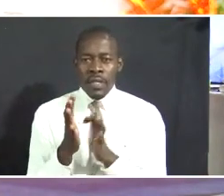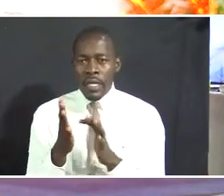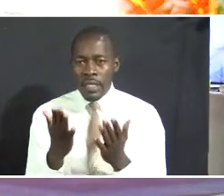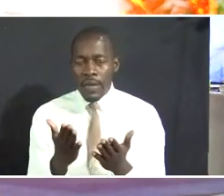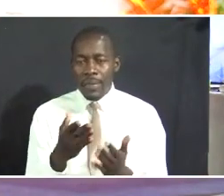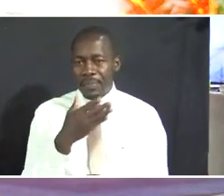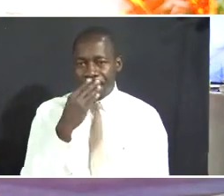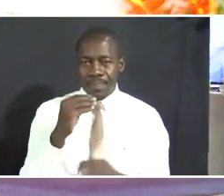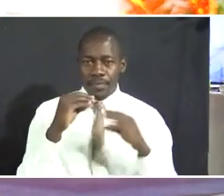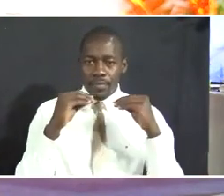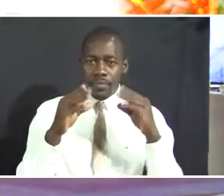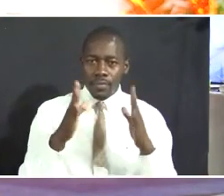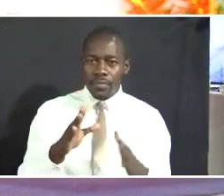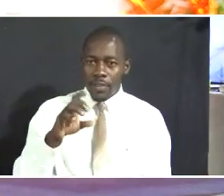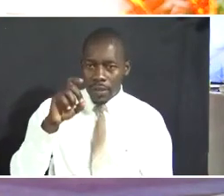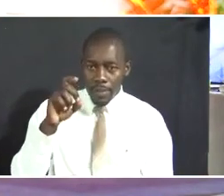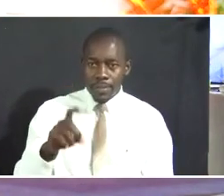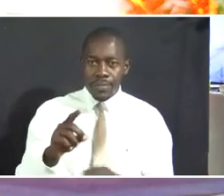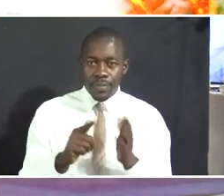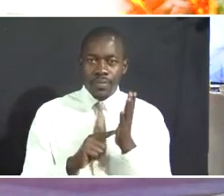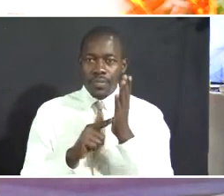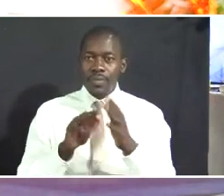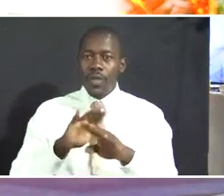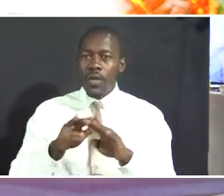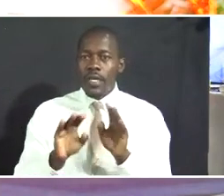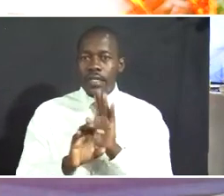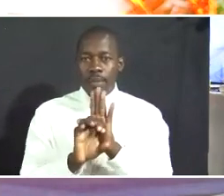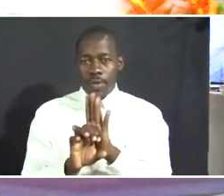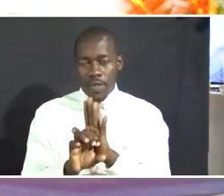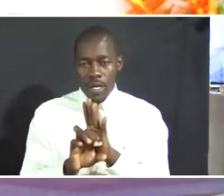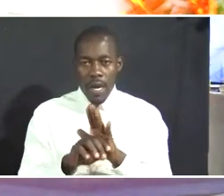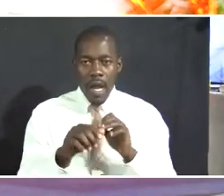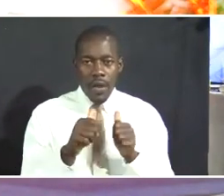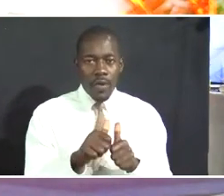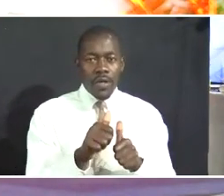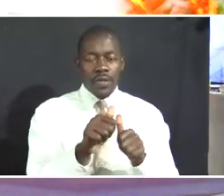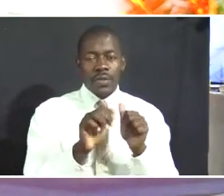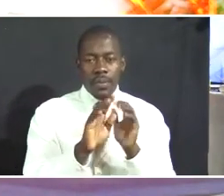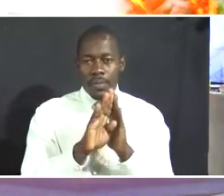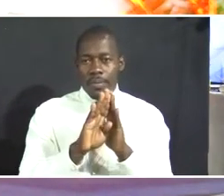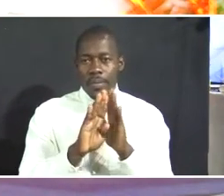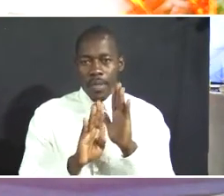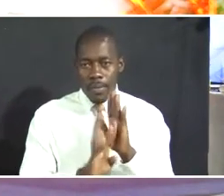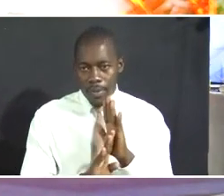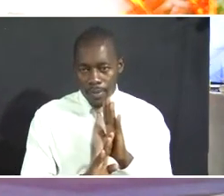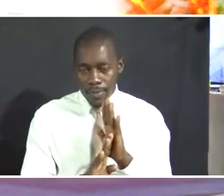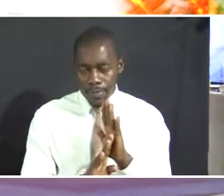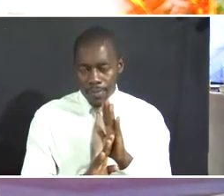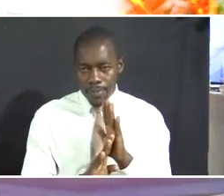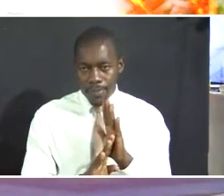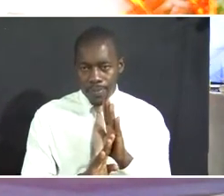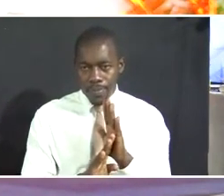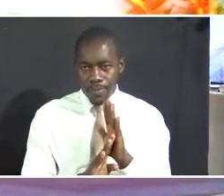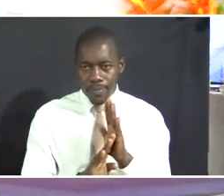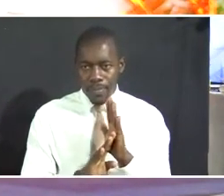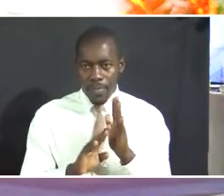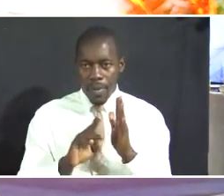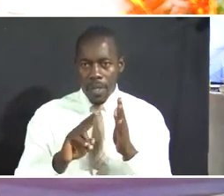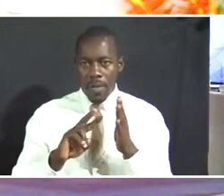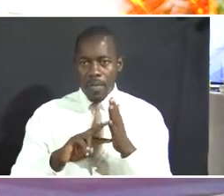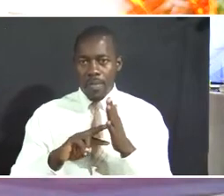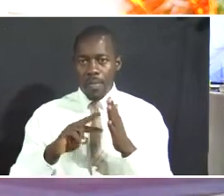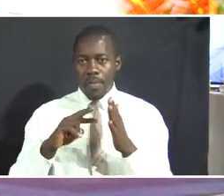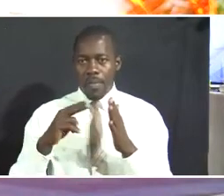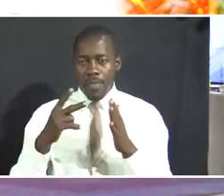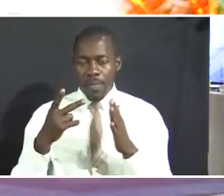not well founded in the scriptures, he or she may end up diluting the effort that has been done by the church, by the